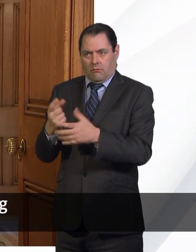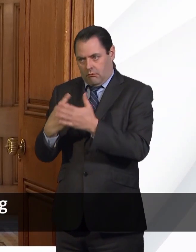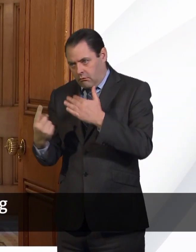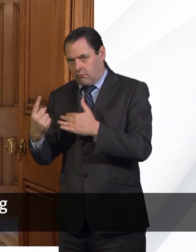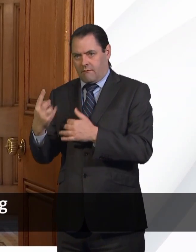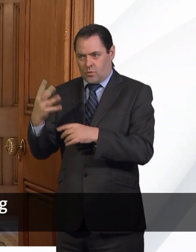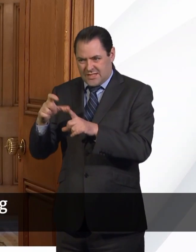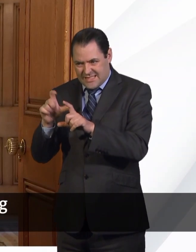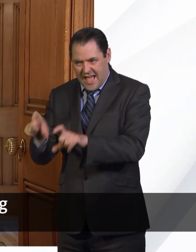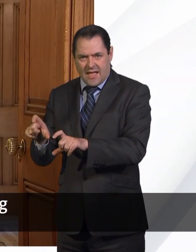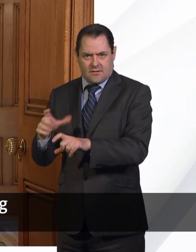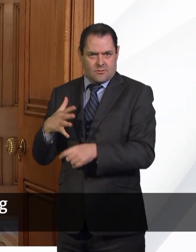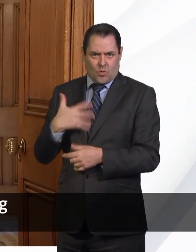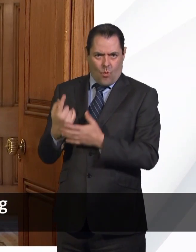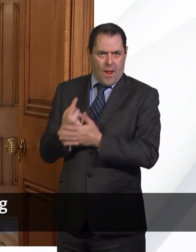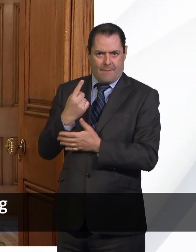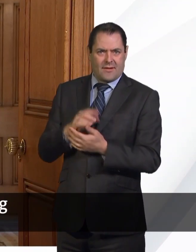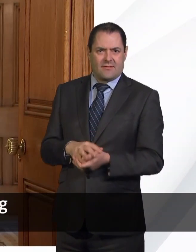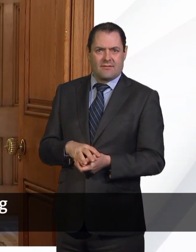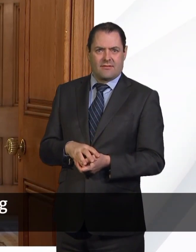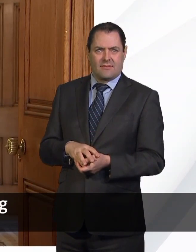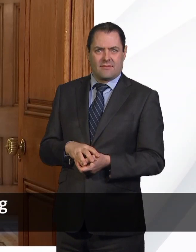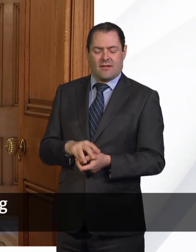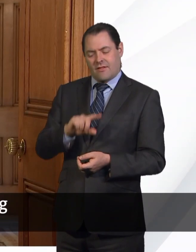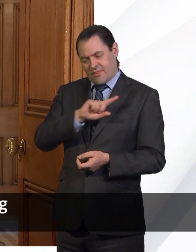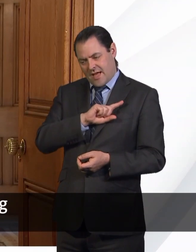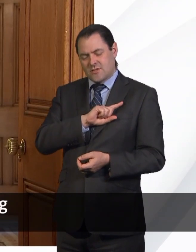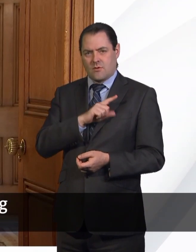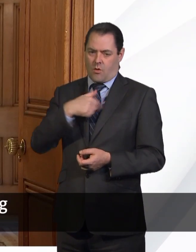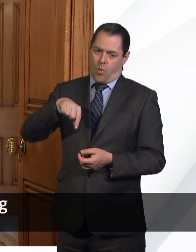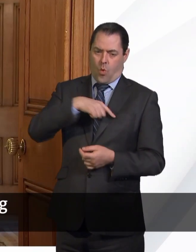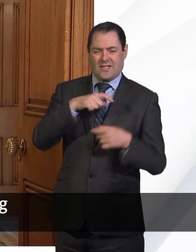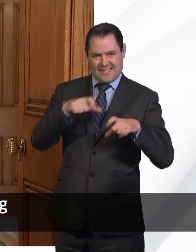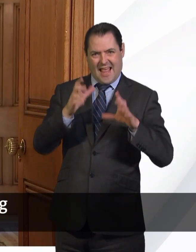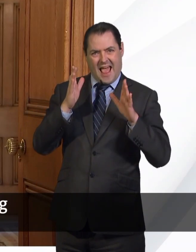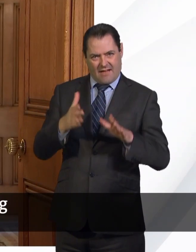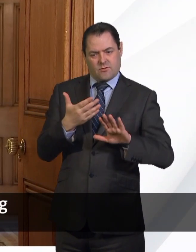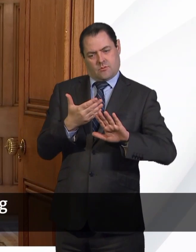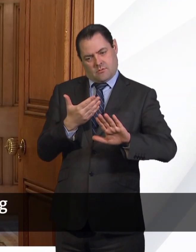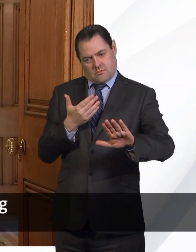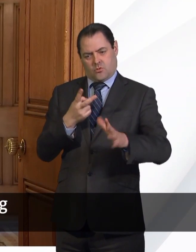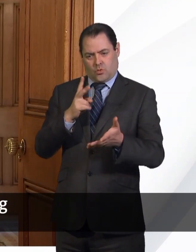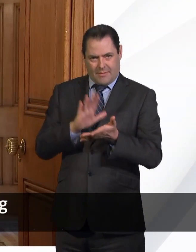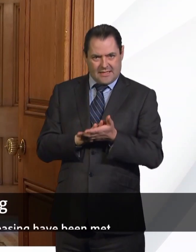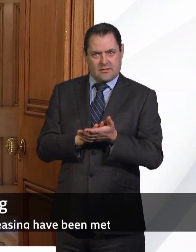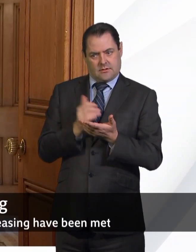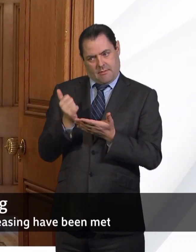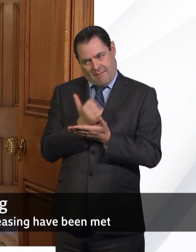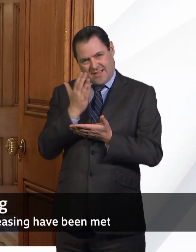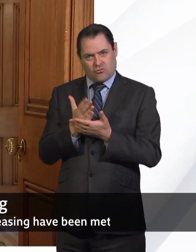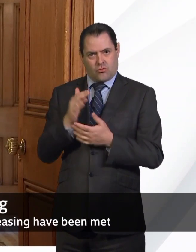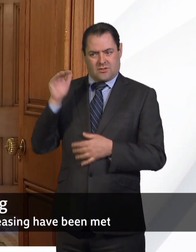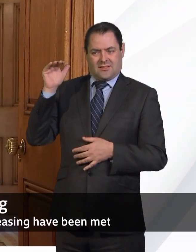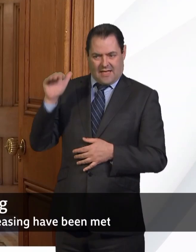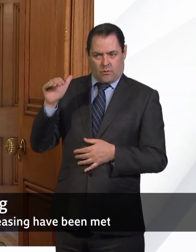and that is why it's so vital that we all observe these measures and drive those numbers